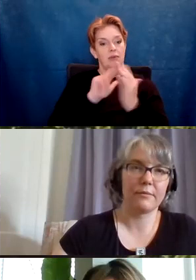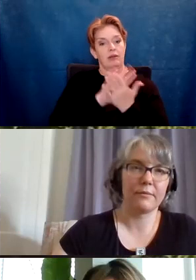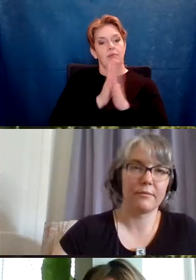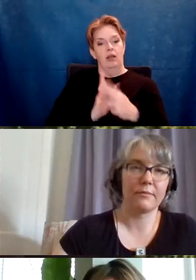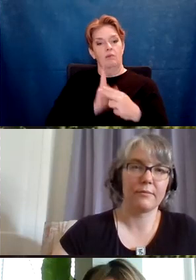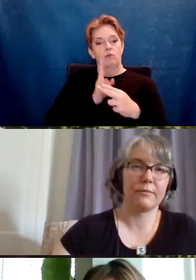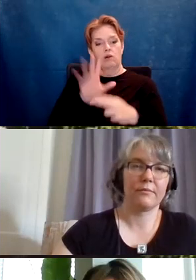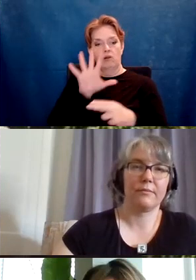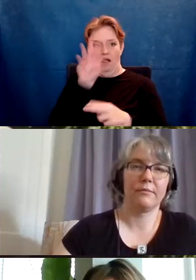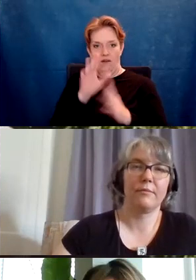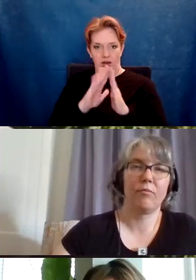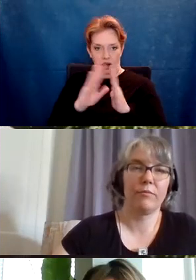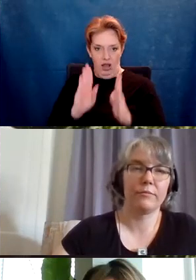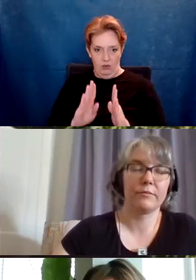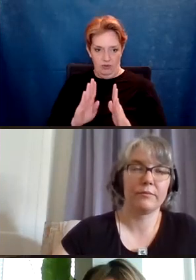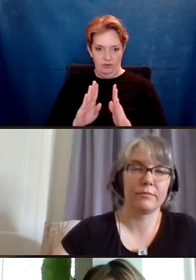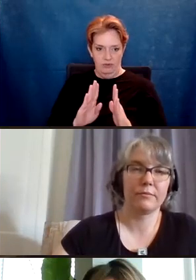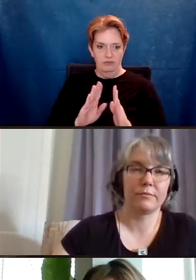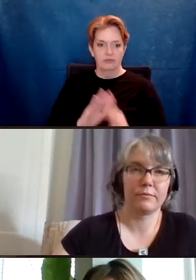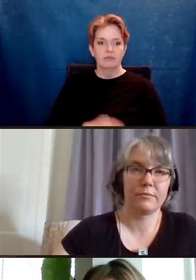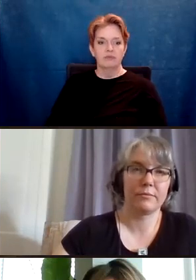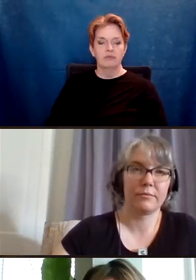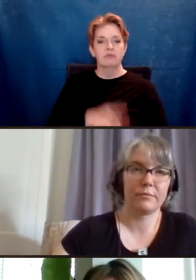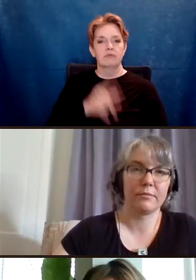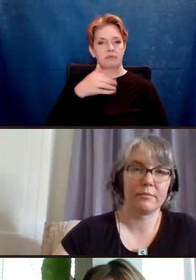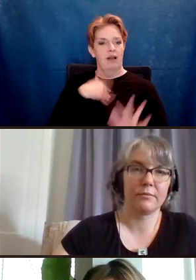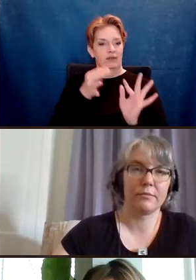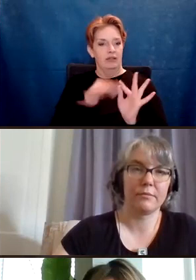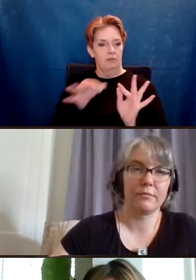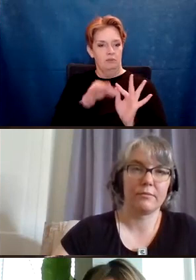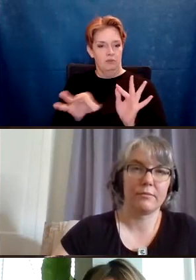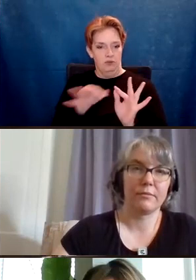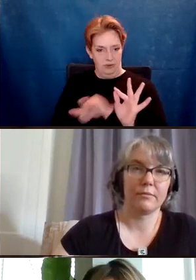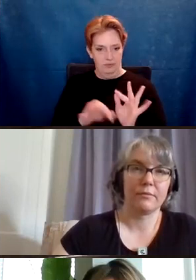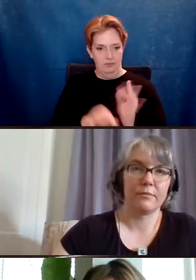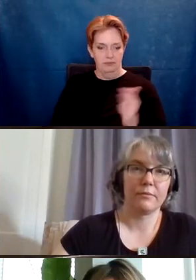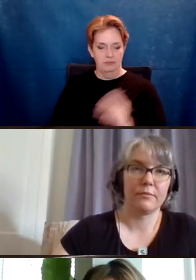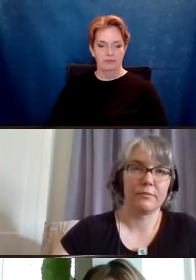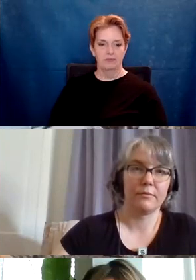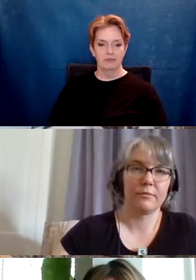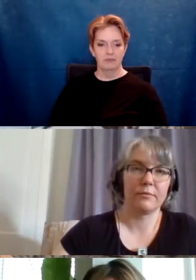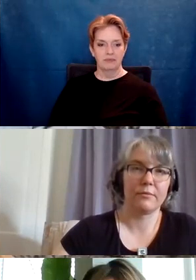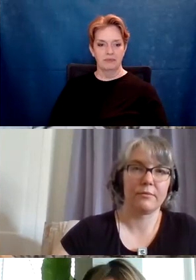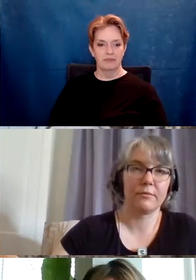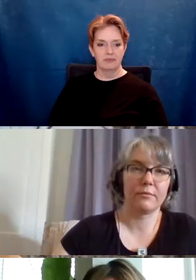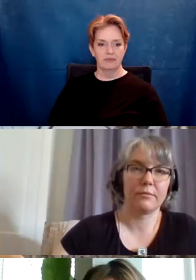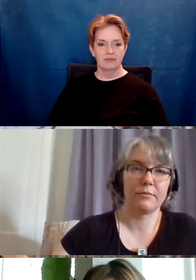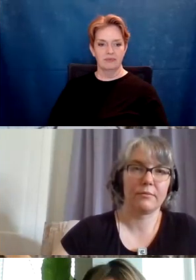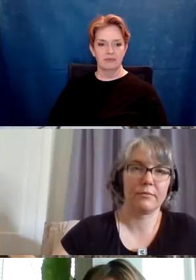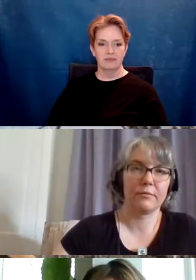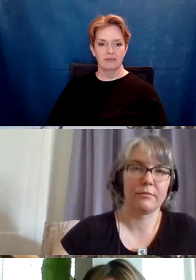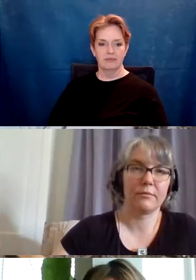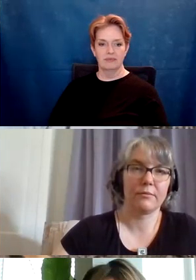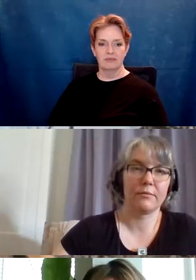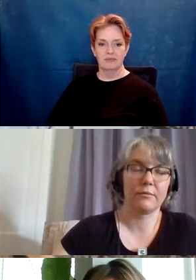House. The Trust recognized African House in 2015 as a national treasure and furthered a